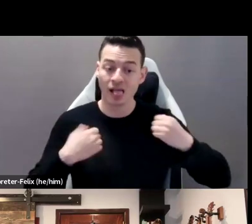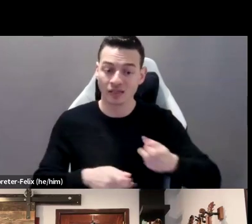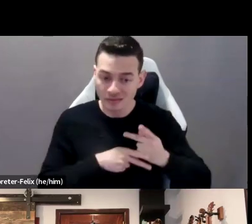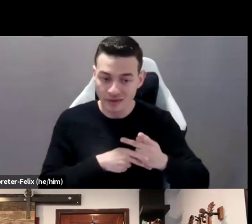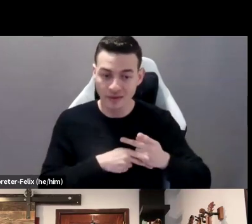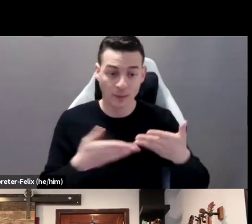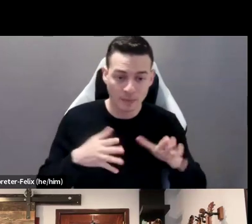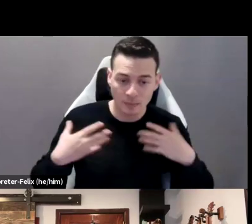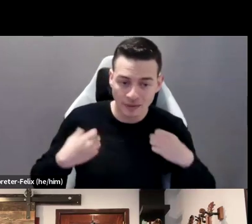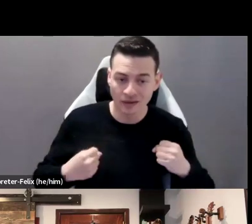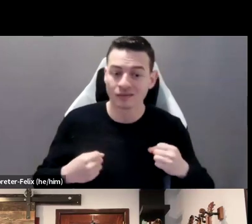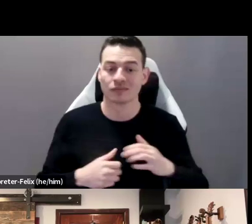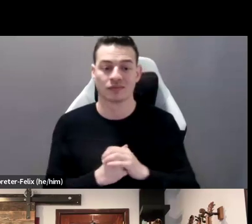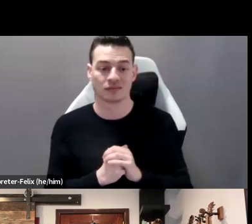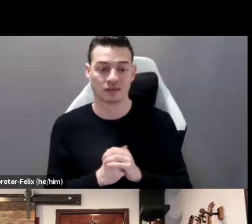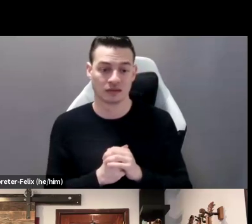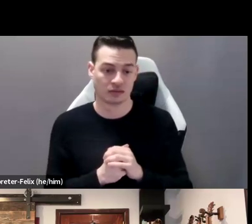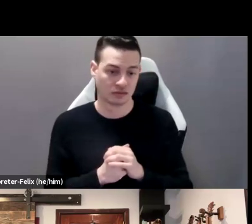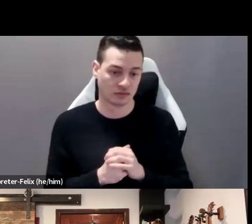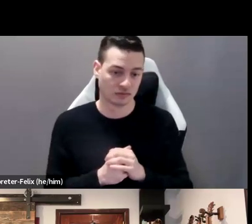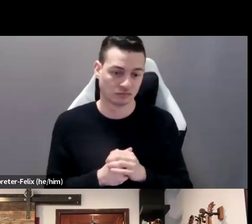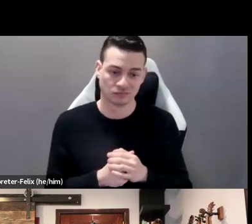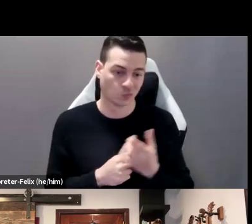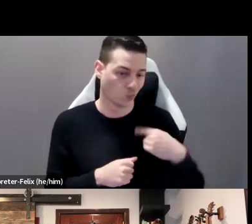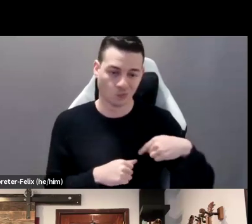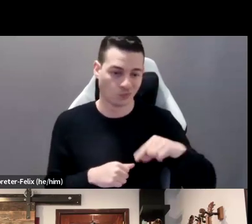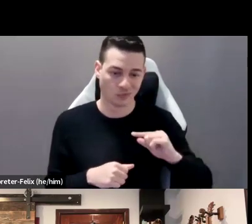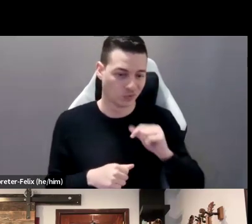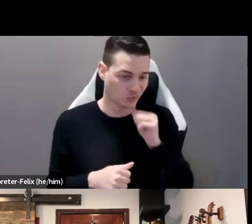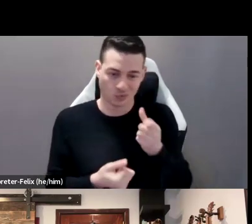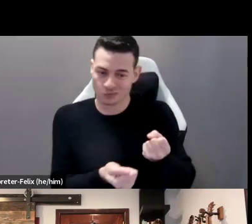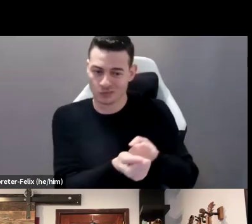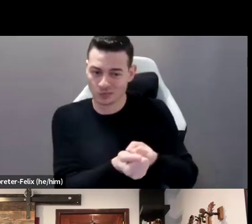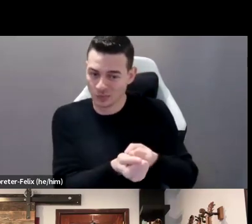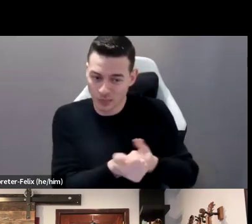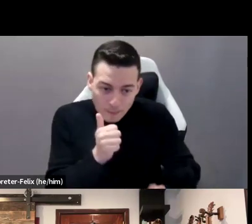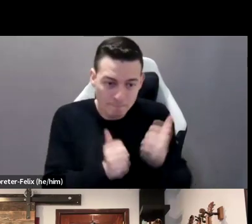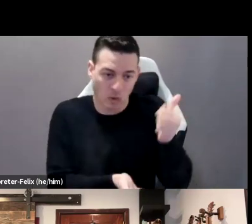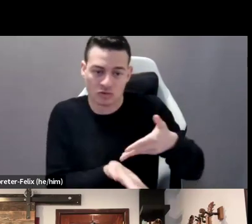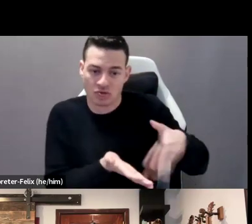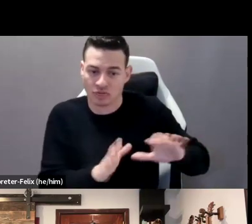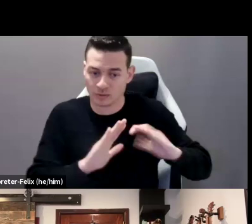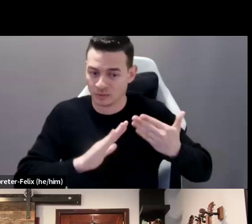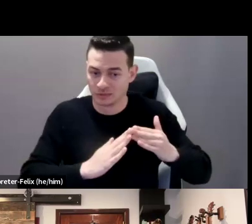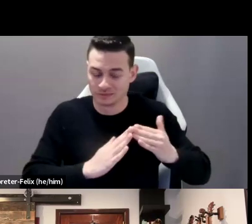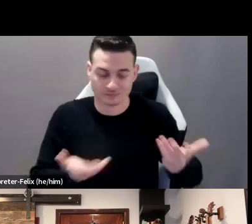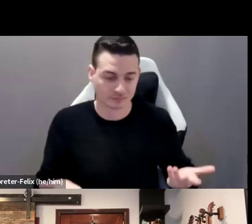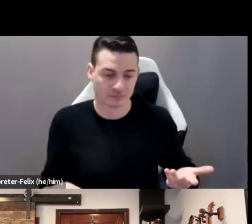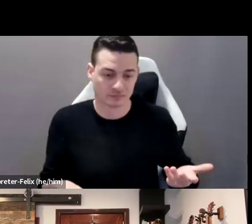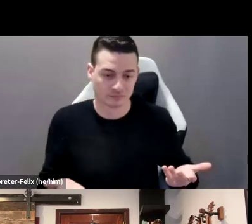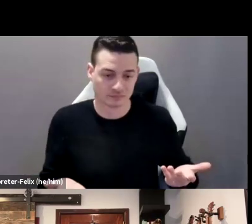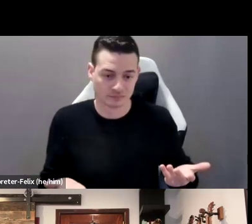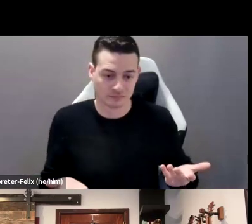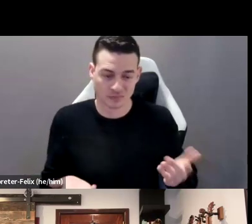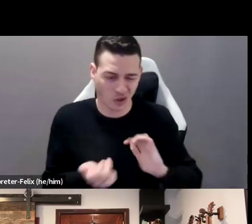most marginalized and the most affected or sub-community of our community, that's when we can barely even dare to